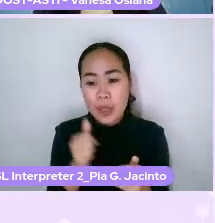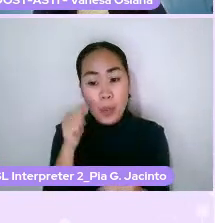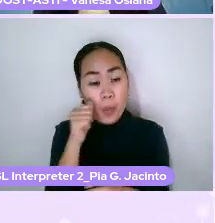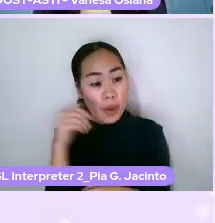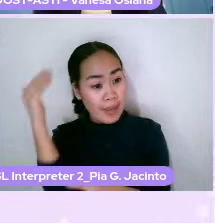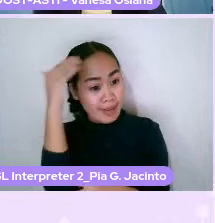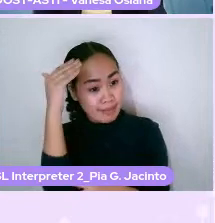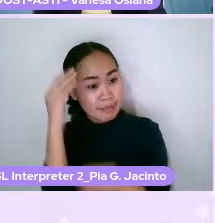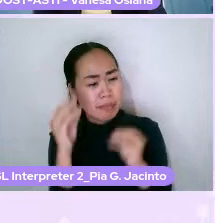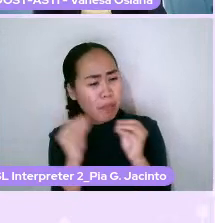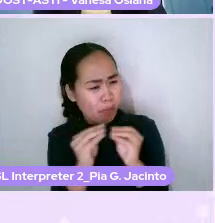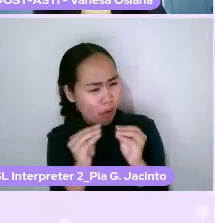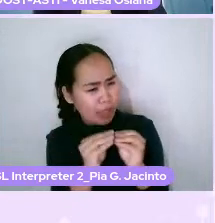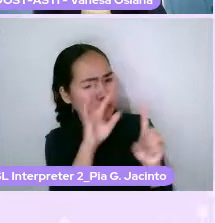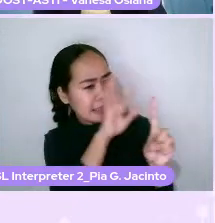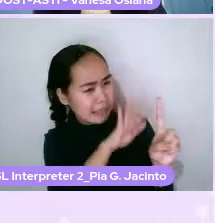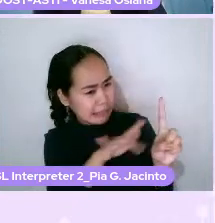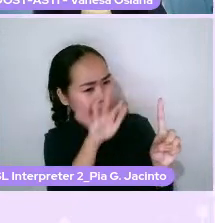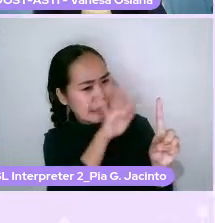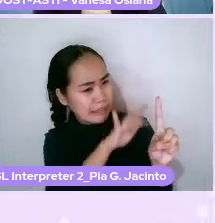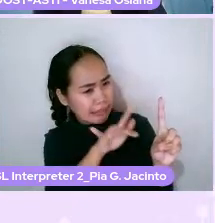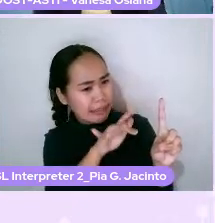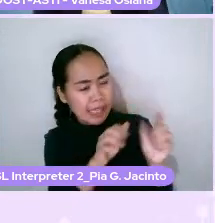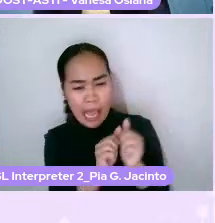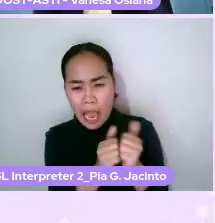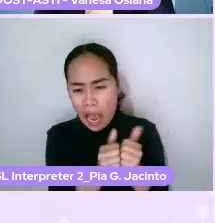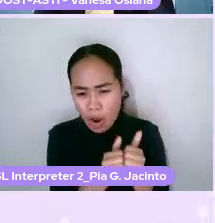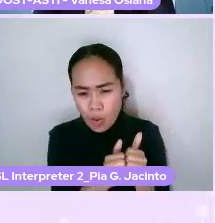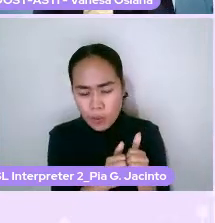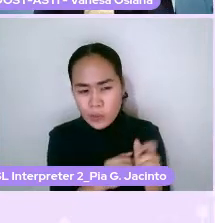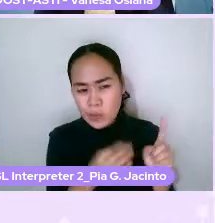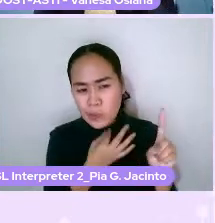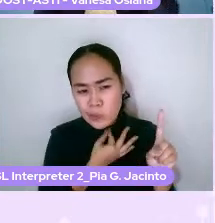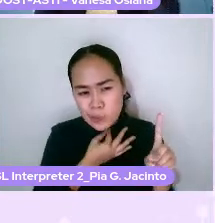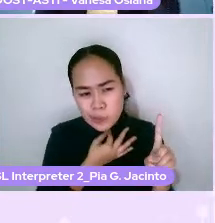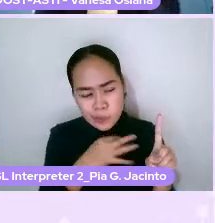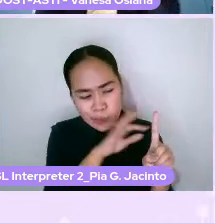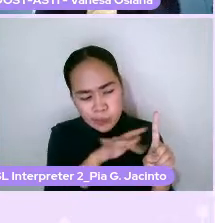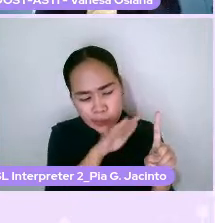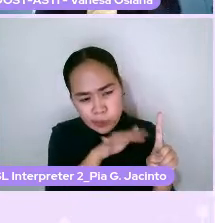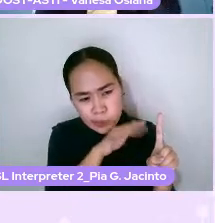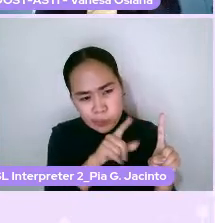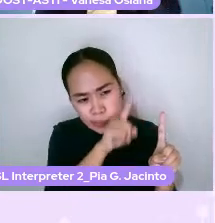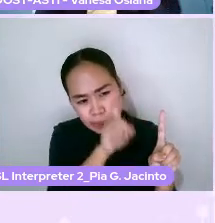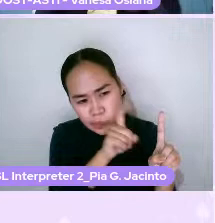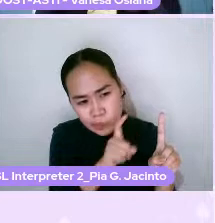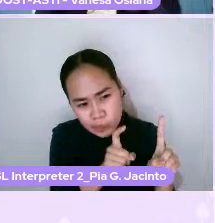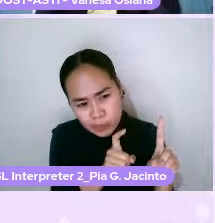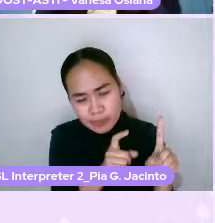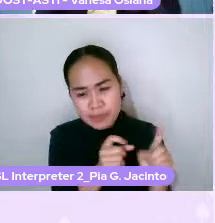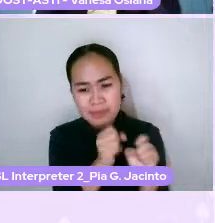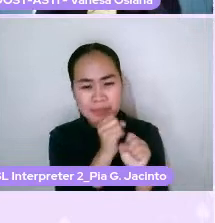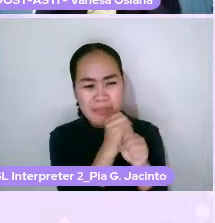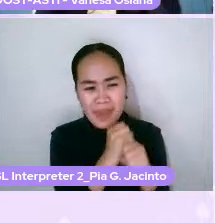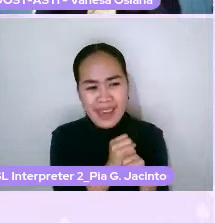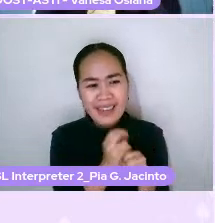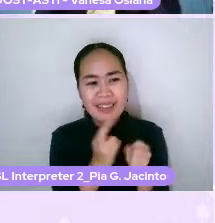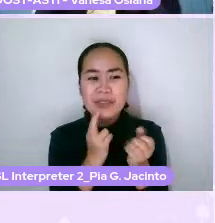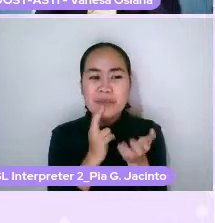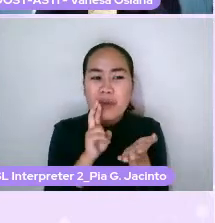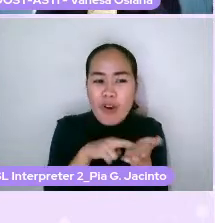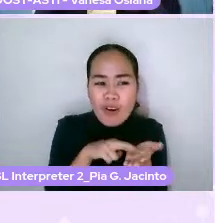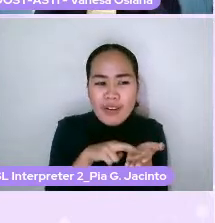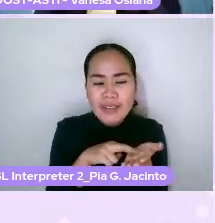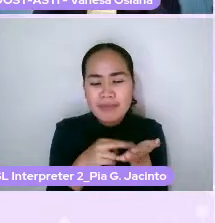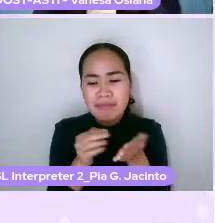can dig details through thorough questioning, isn't it? Create a comprehensive report, being a team